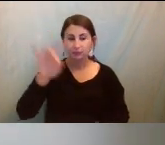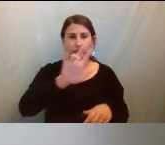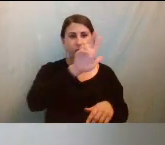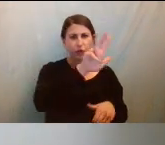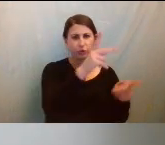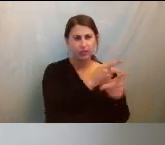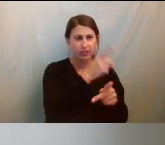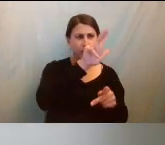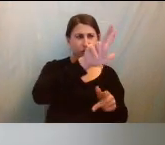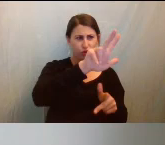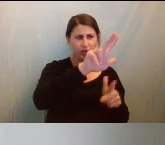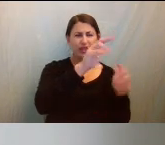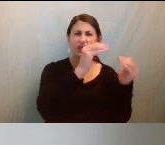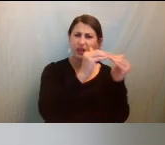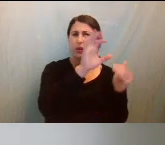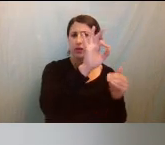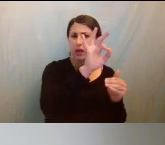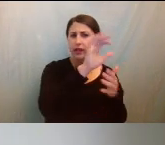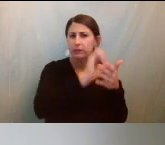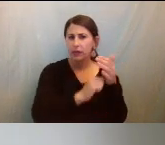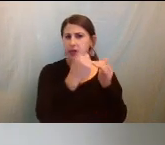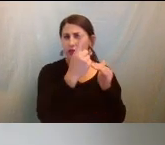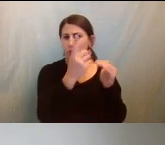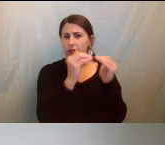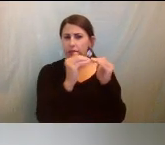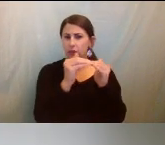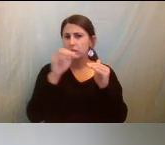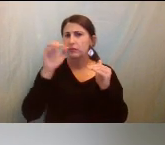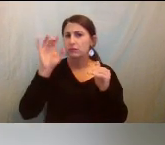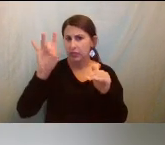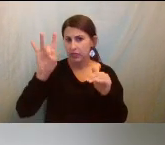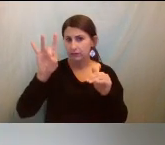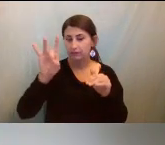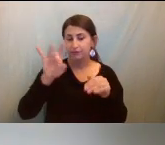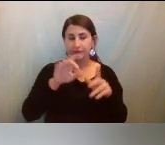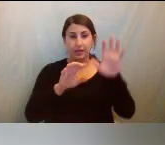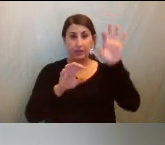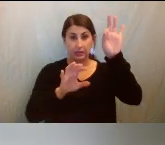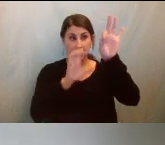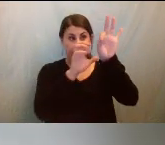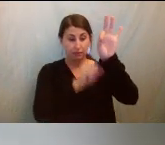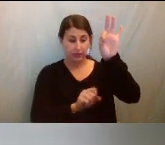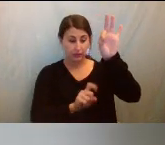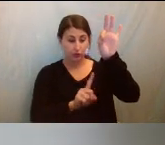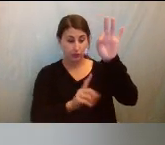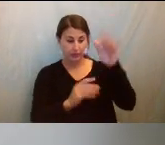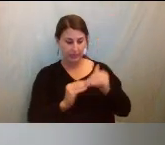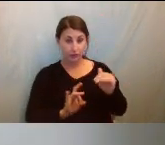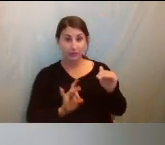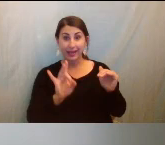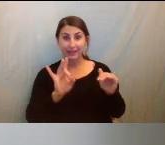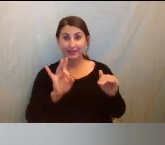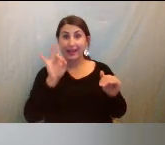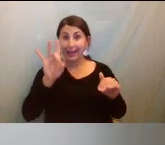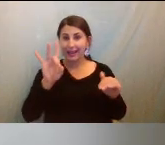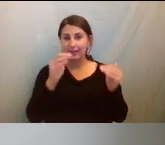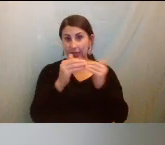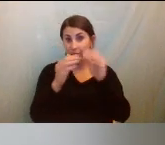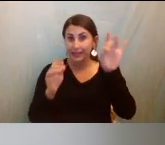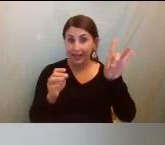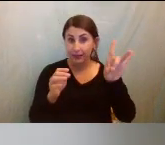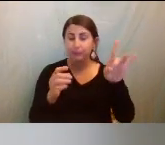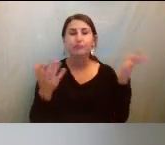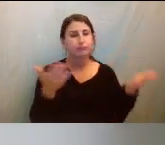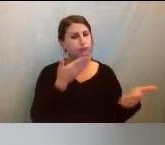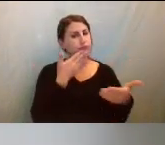3 times 3 is 9, minus 1 should equal 8. 9 minus 1 is 8. Yep, that's true. 8 does equal